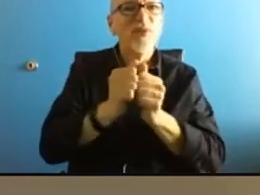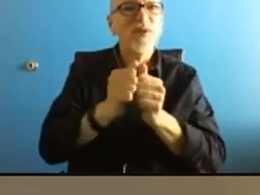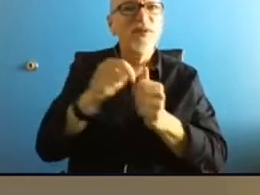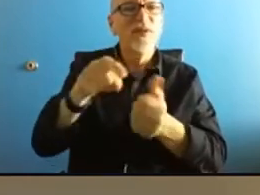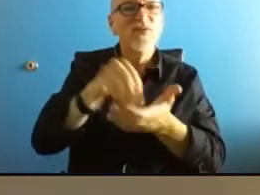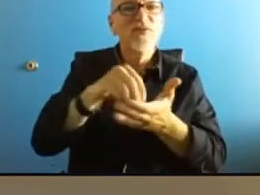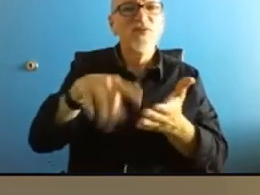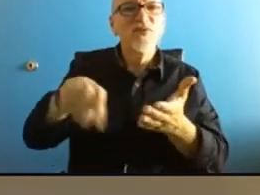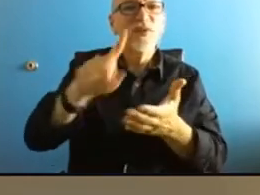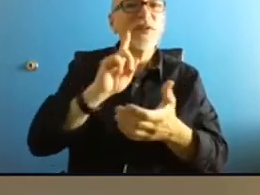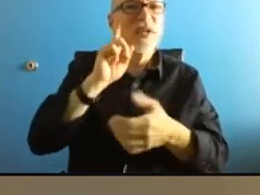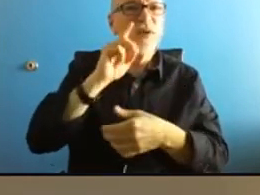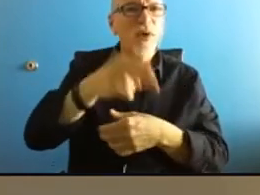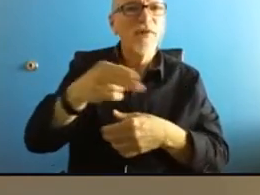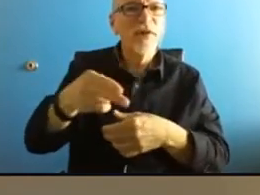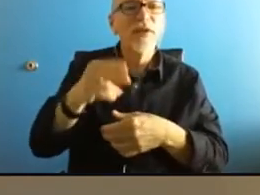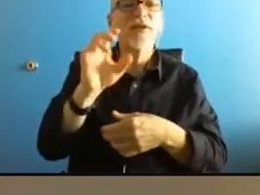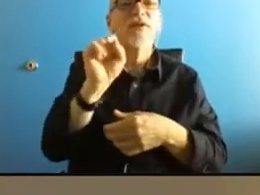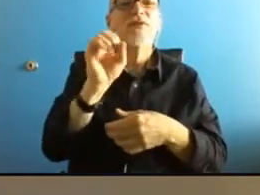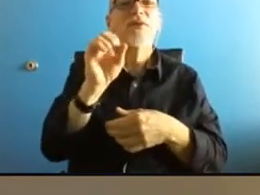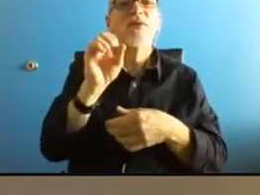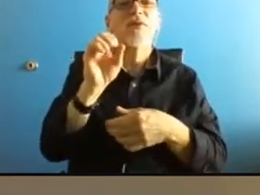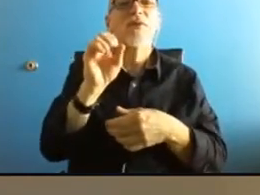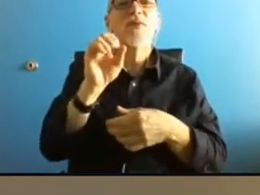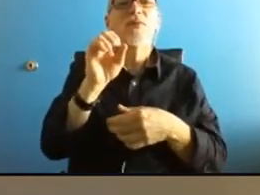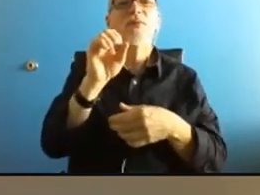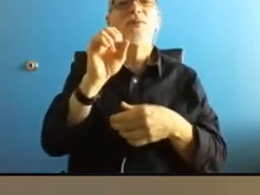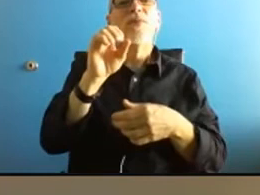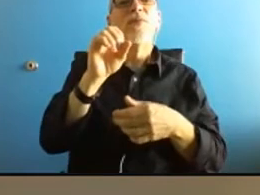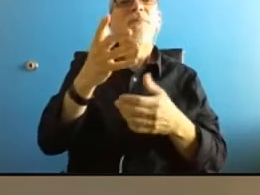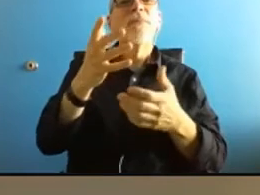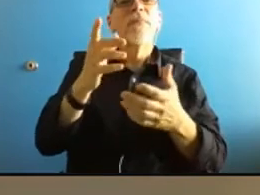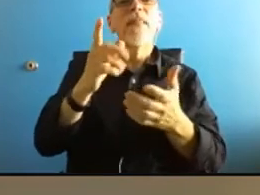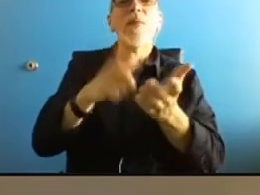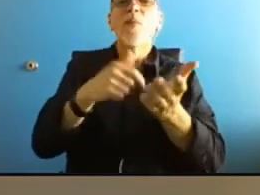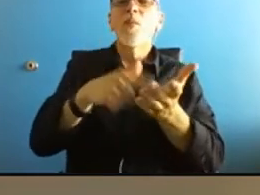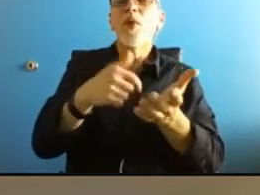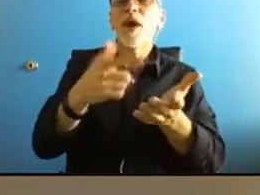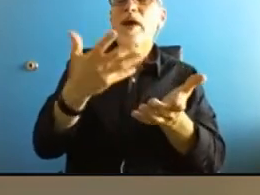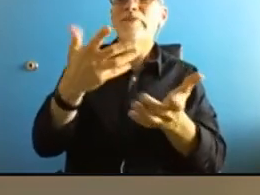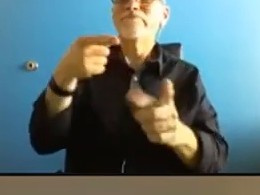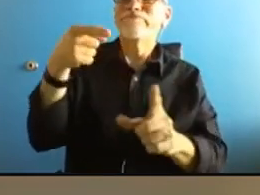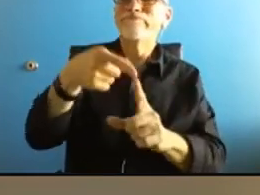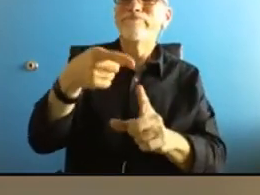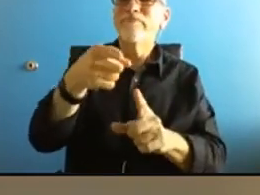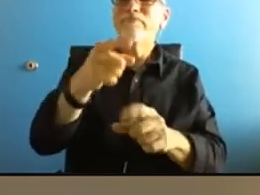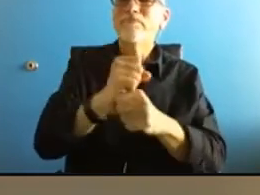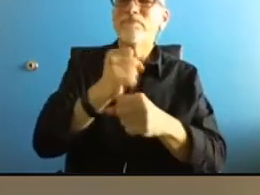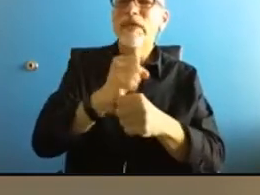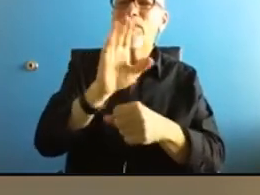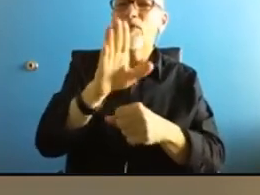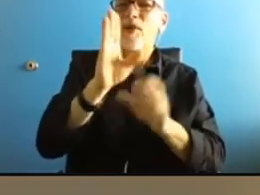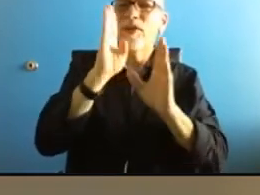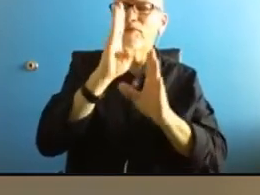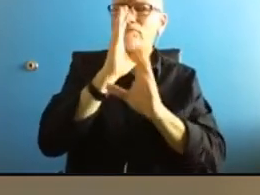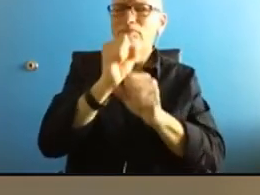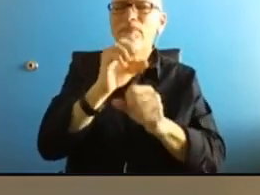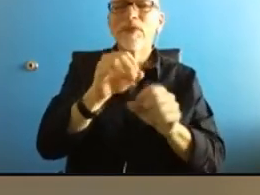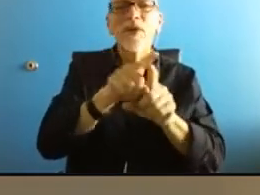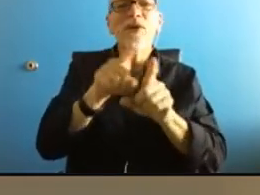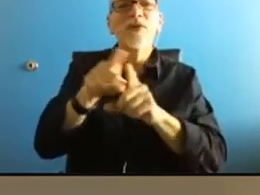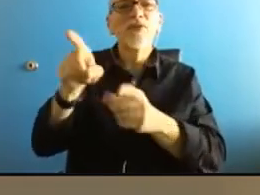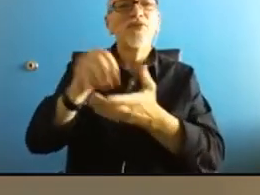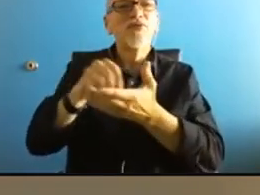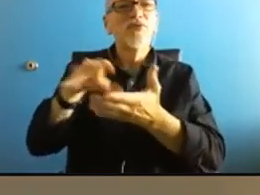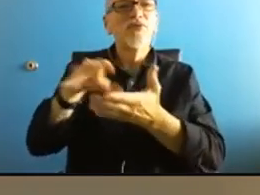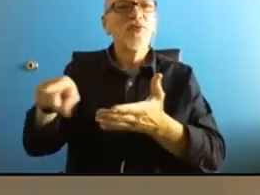that are deaf or hard of hearing. So, what is it about them that has, captured your attention, but also captured the students' attention